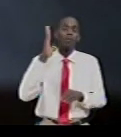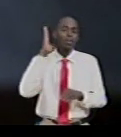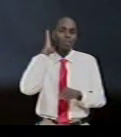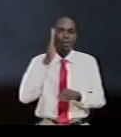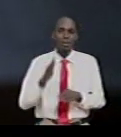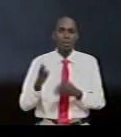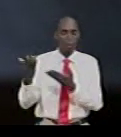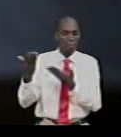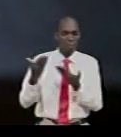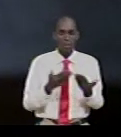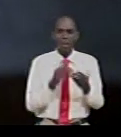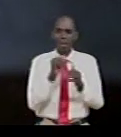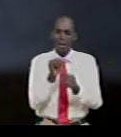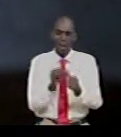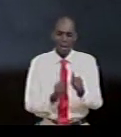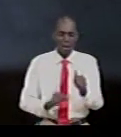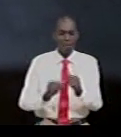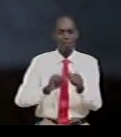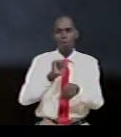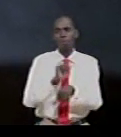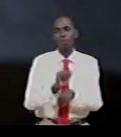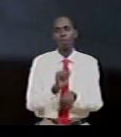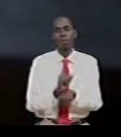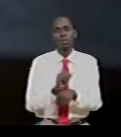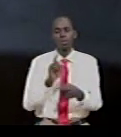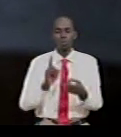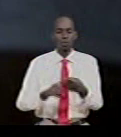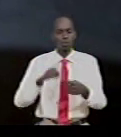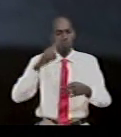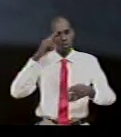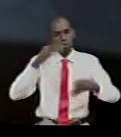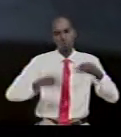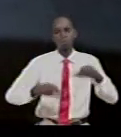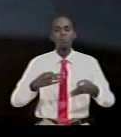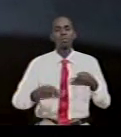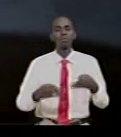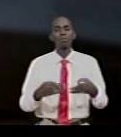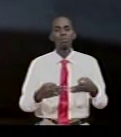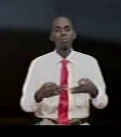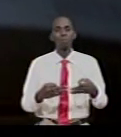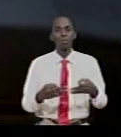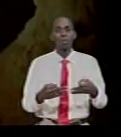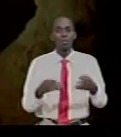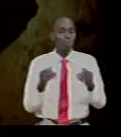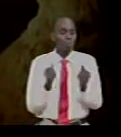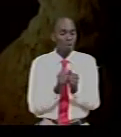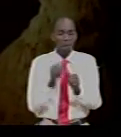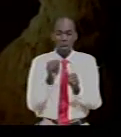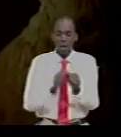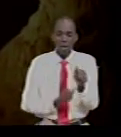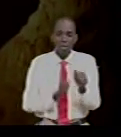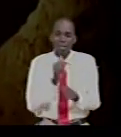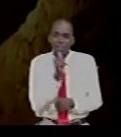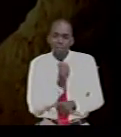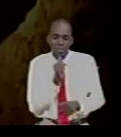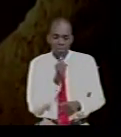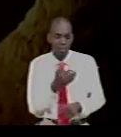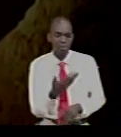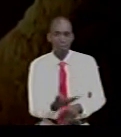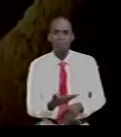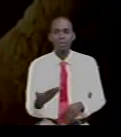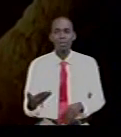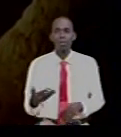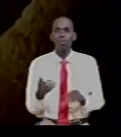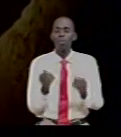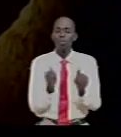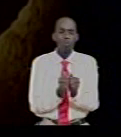God shall bring every work into judgment with every secret thing.